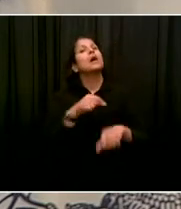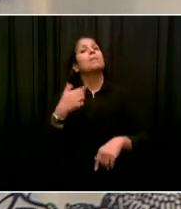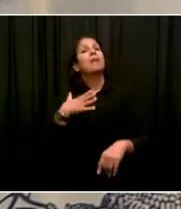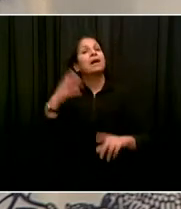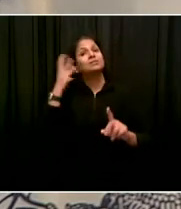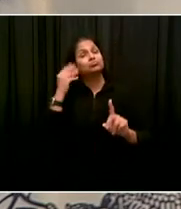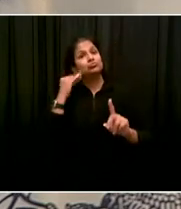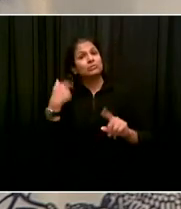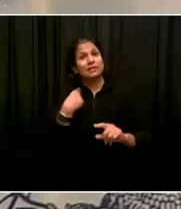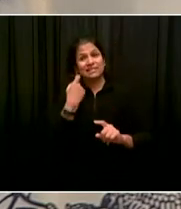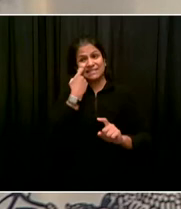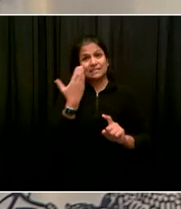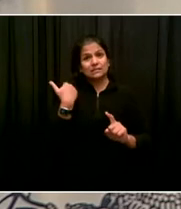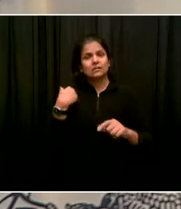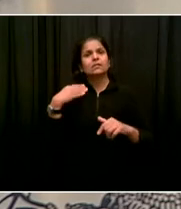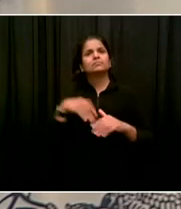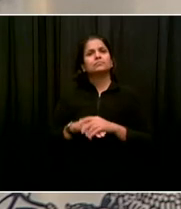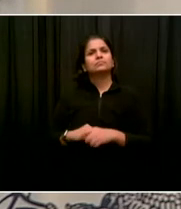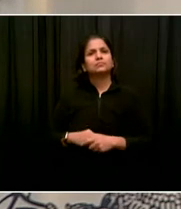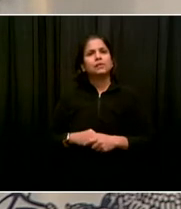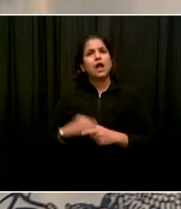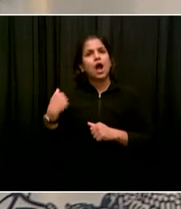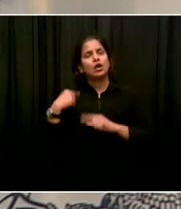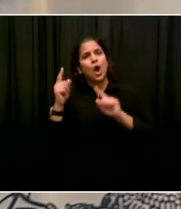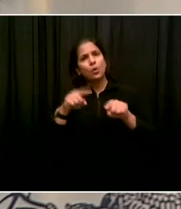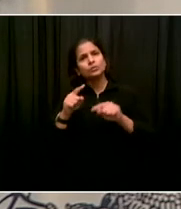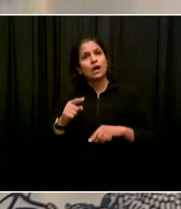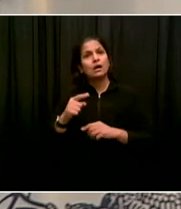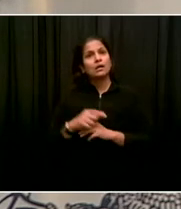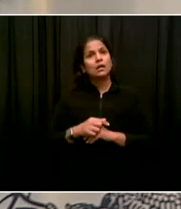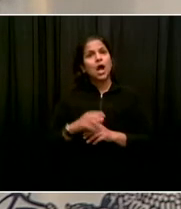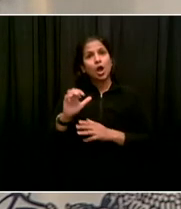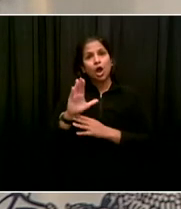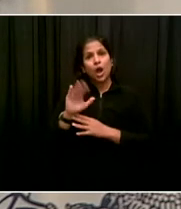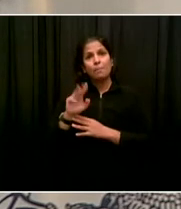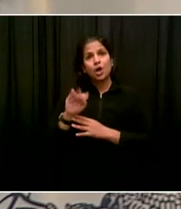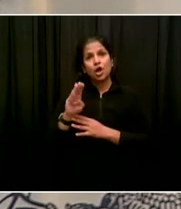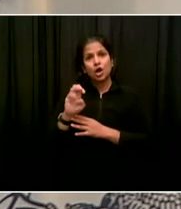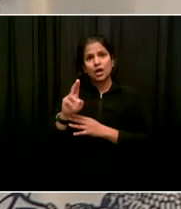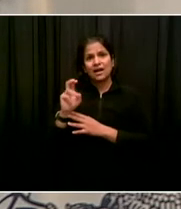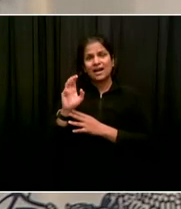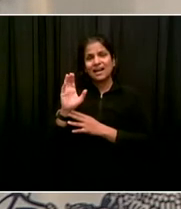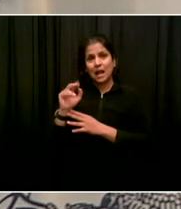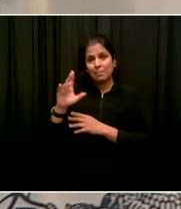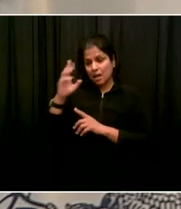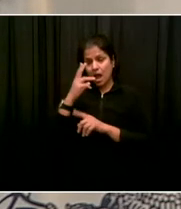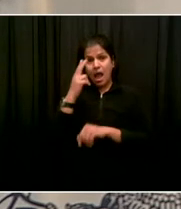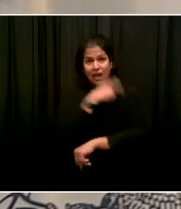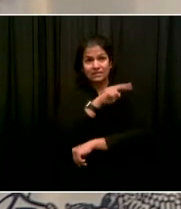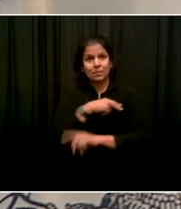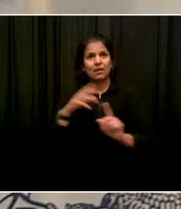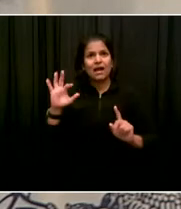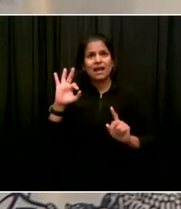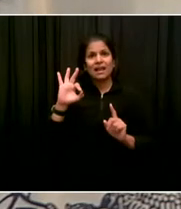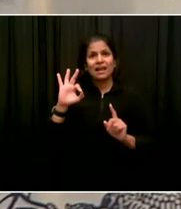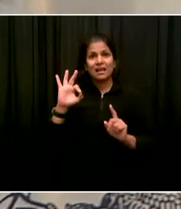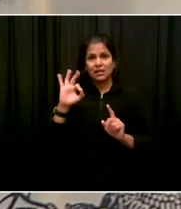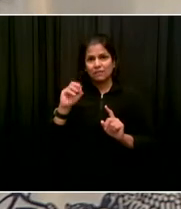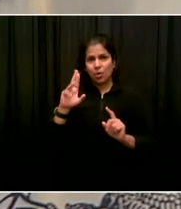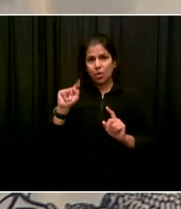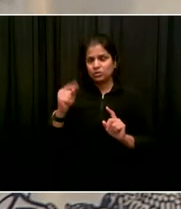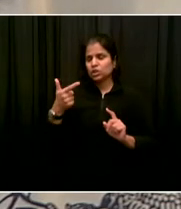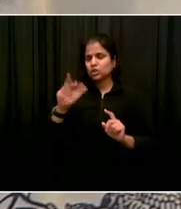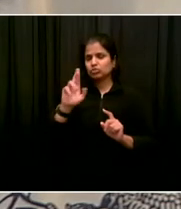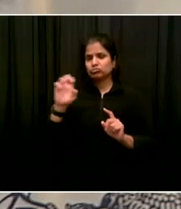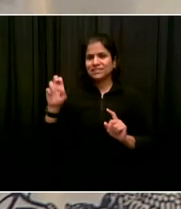So I went to the old Cumberland Hospital in Fort Greene. The line was give or take an hour long. There weren't any of the rapid tests available for folks who needed to come or